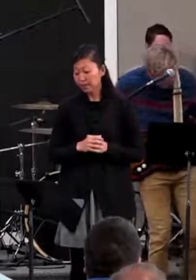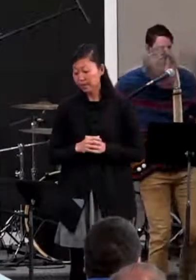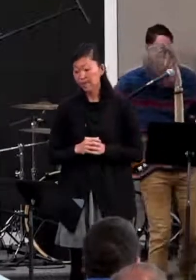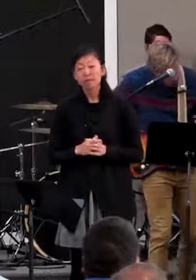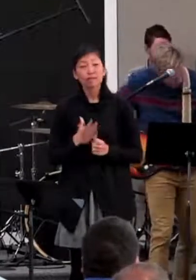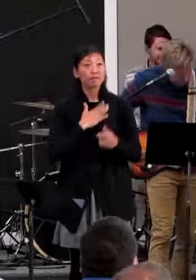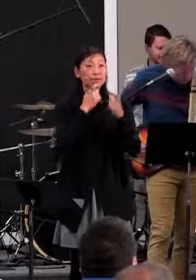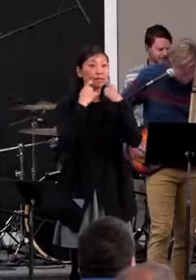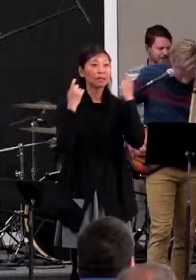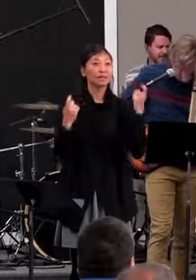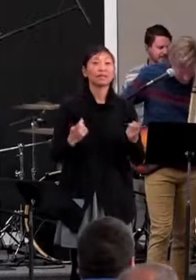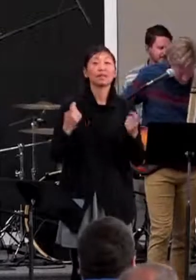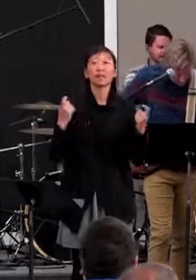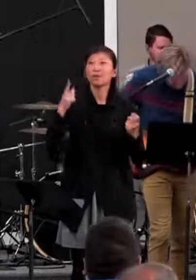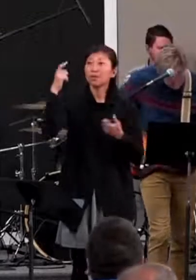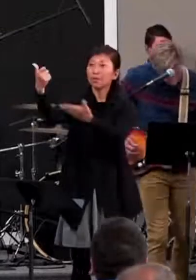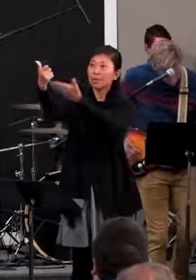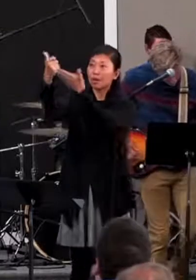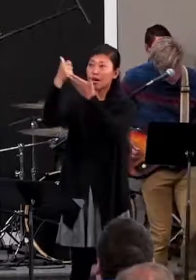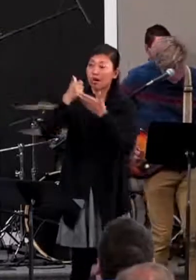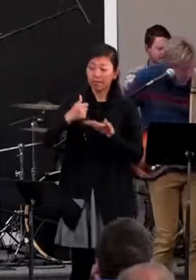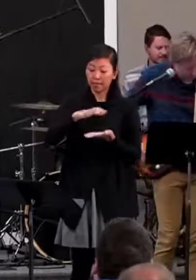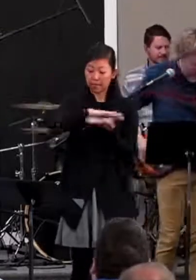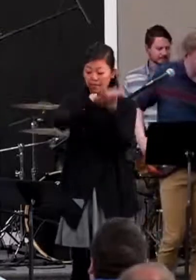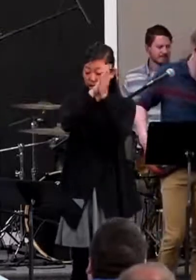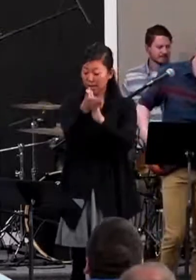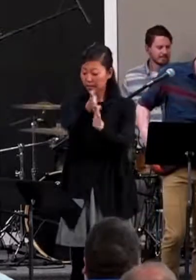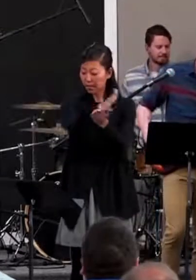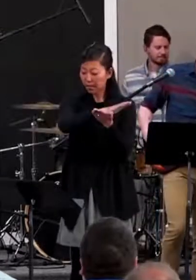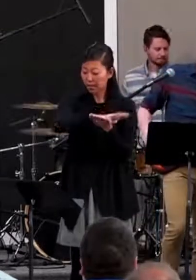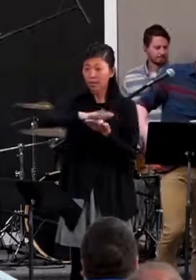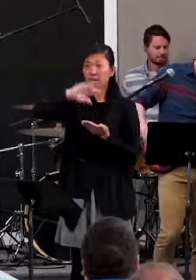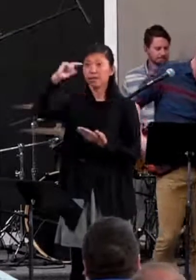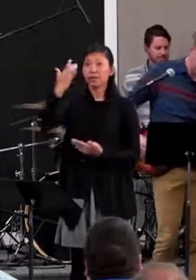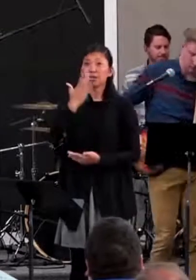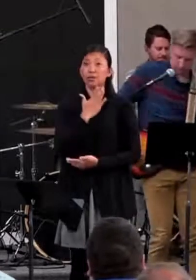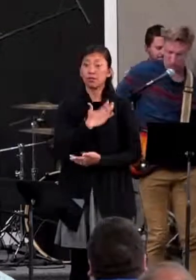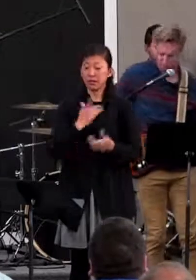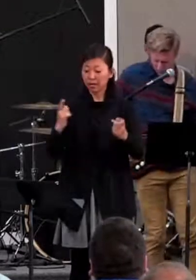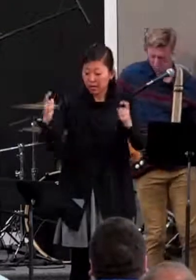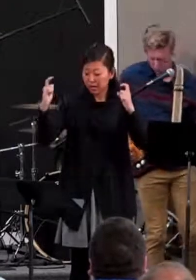alone. I will slay my sin by grace and grace.